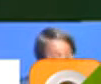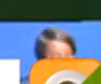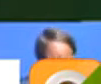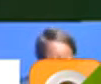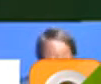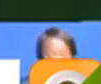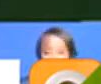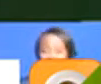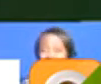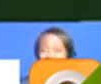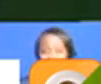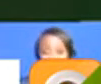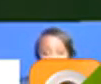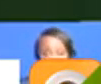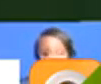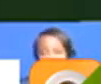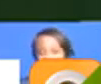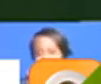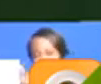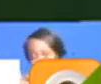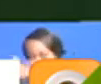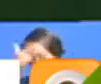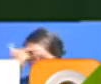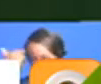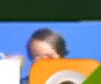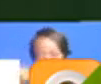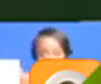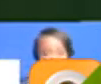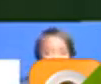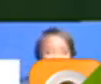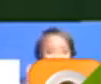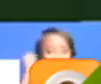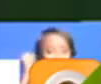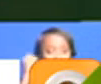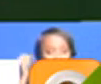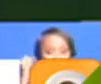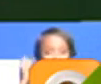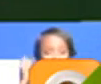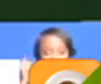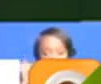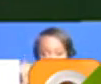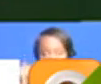favoring people because of their political affiliation.